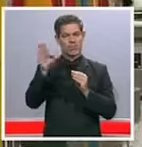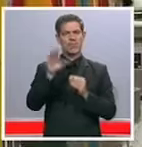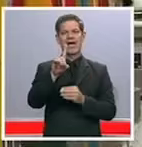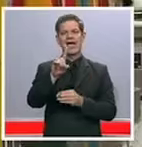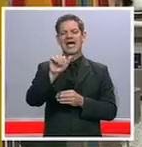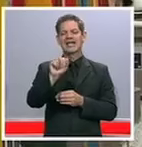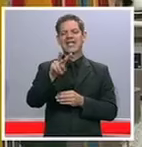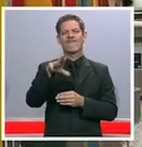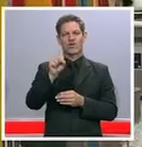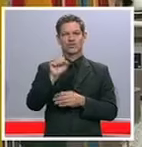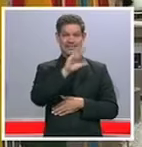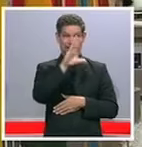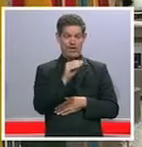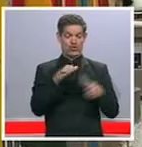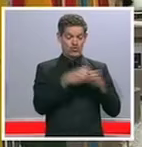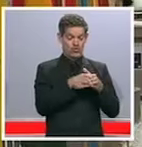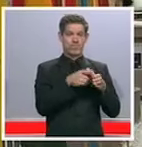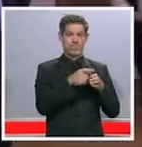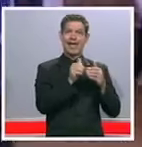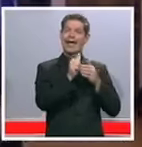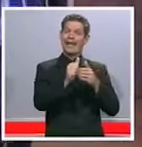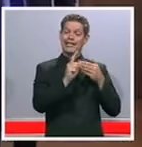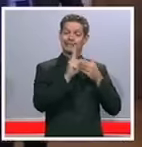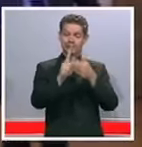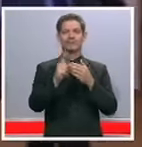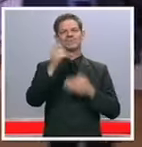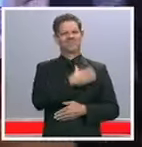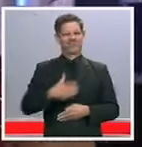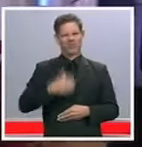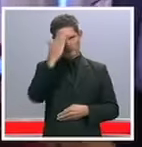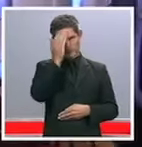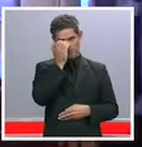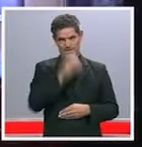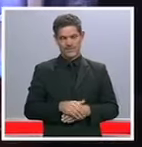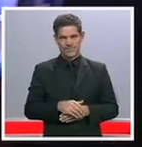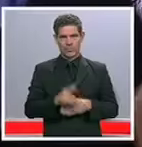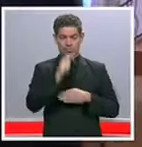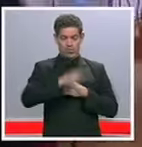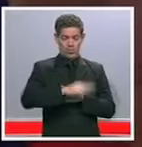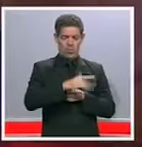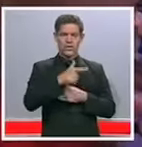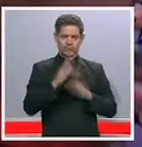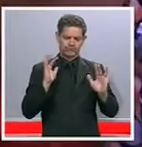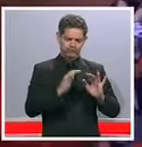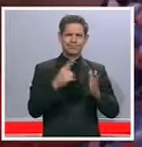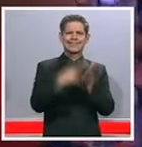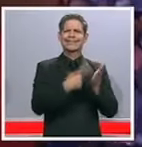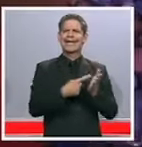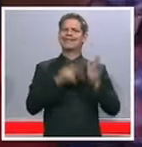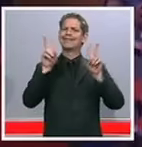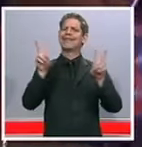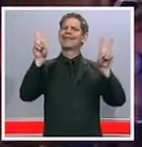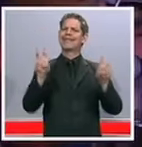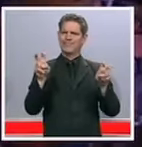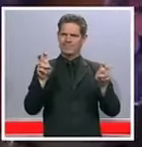The South African delegation is headed up by President Jacob Zuma. An early session discussed the conference theme of the